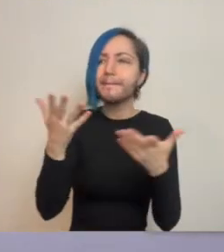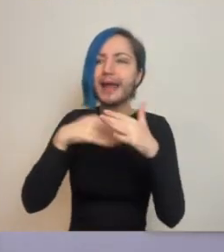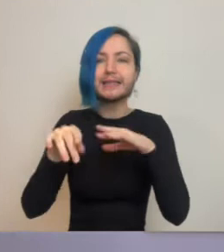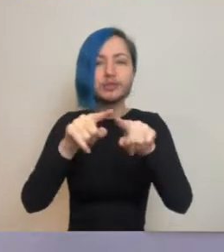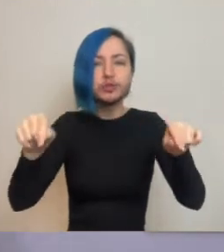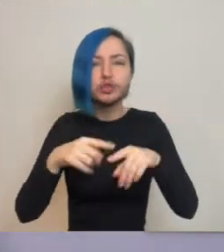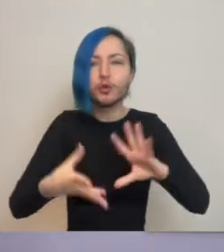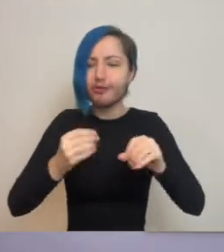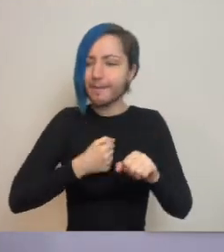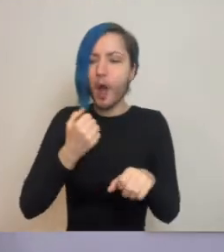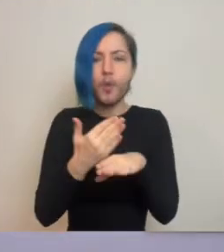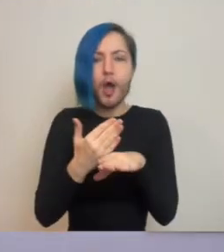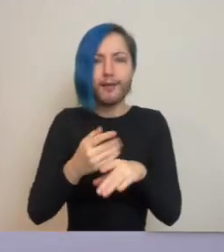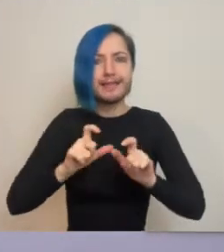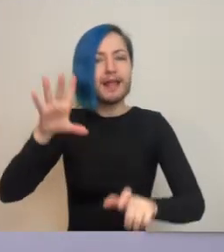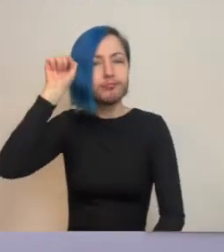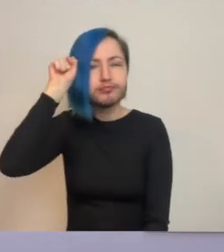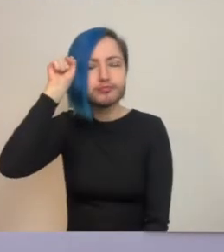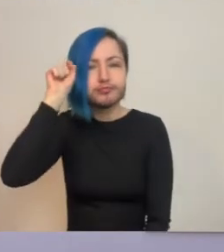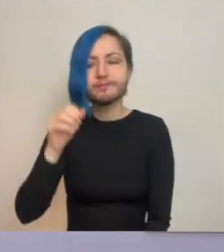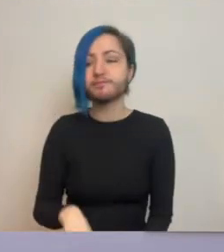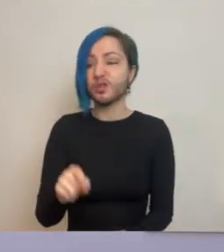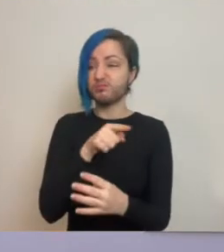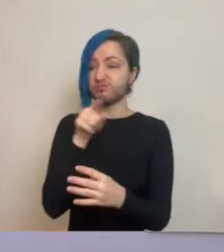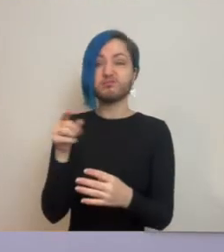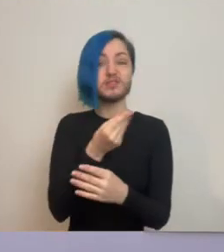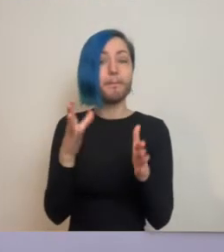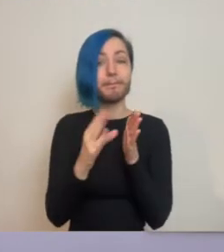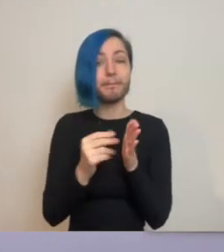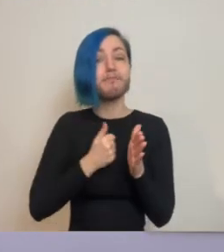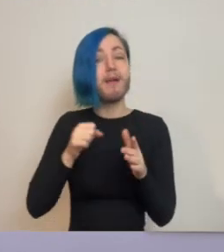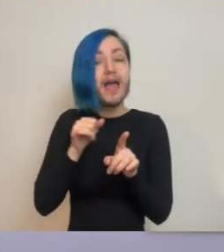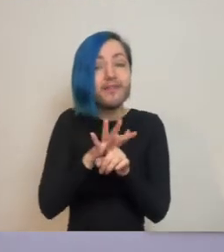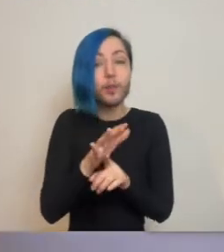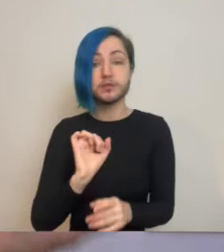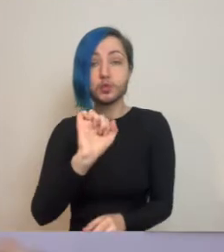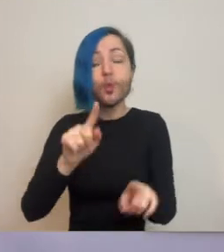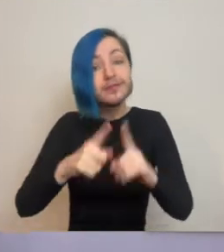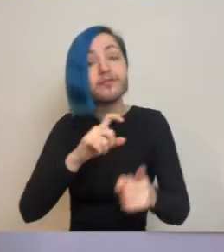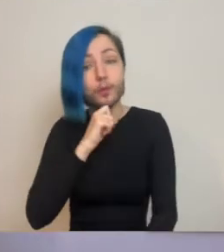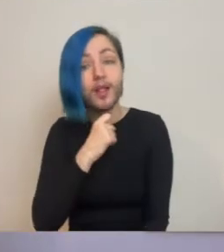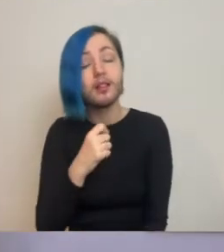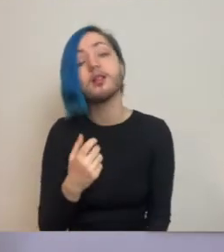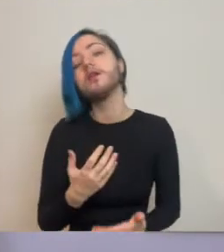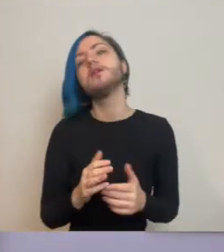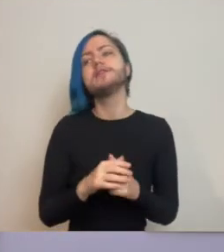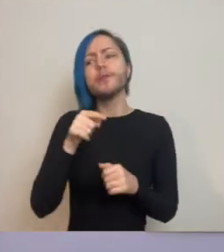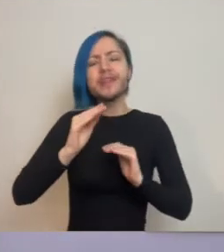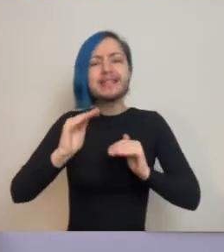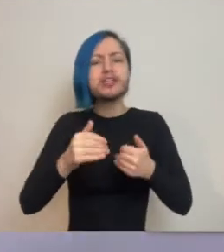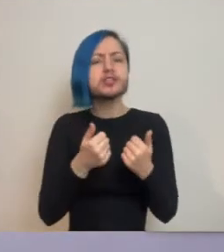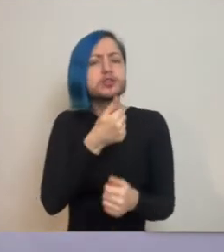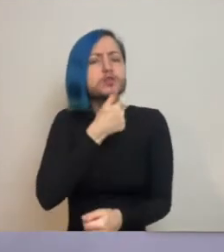work. So these are some of my influences. Yours will be very different, and it's good, I think, at the start of these kind of sessions